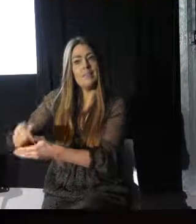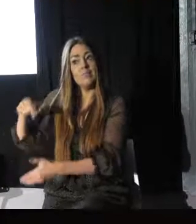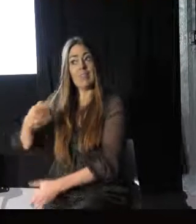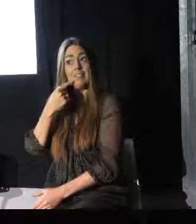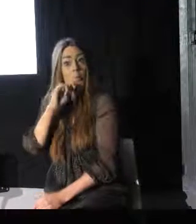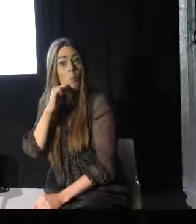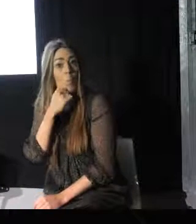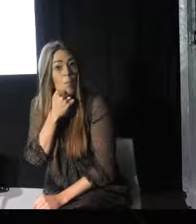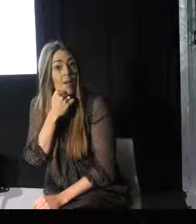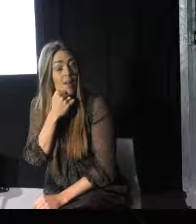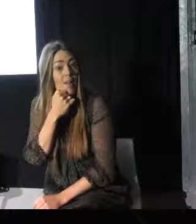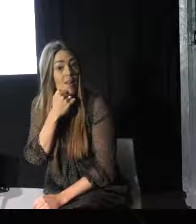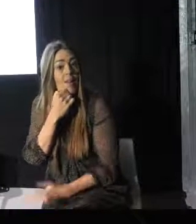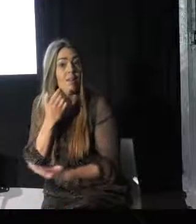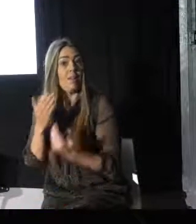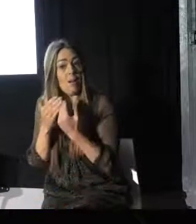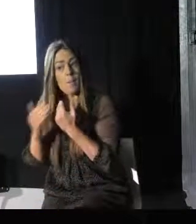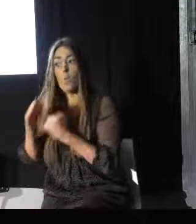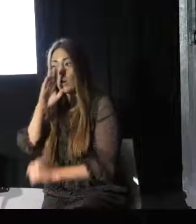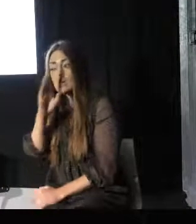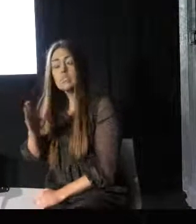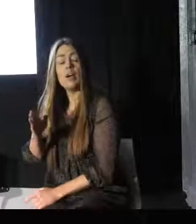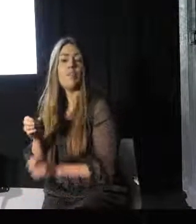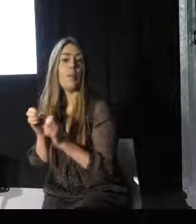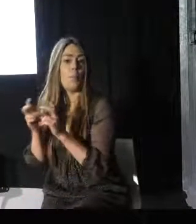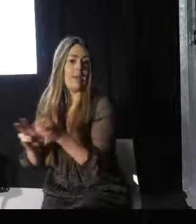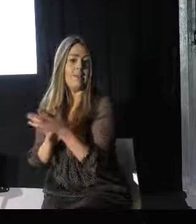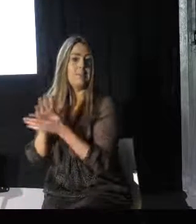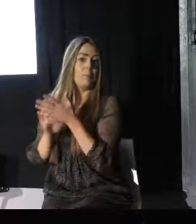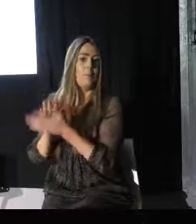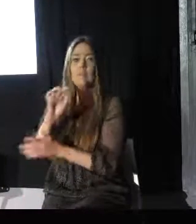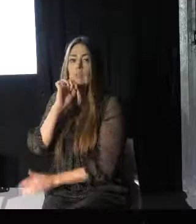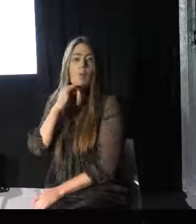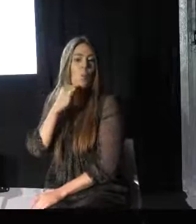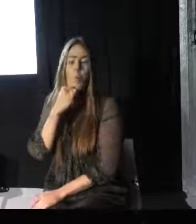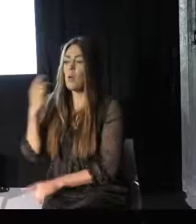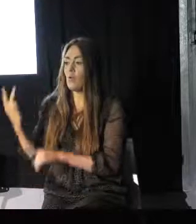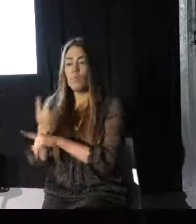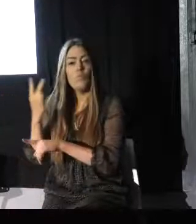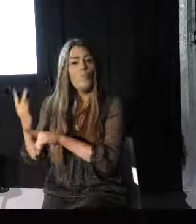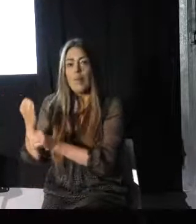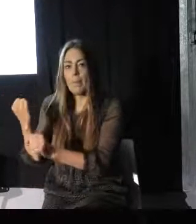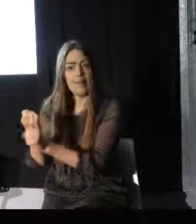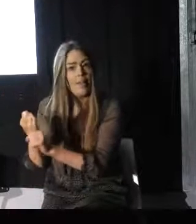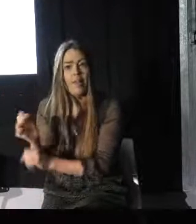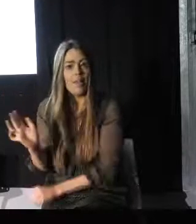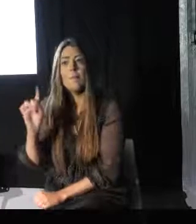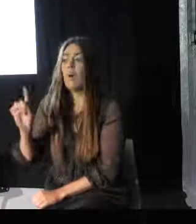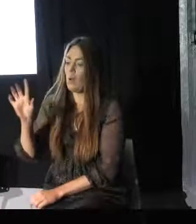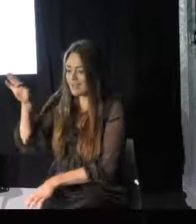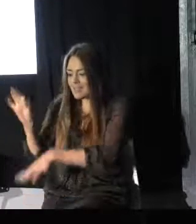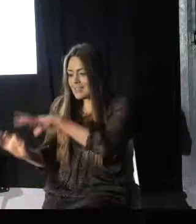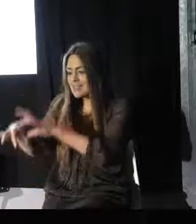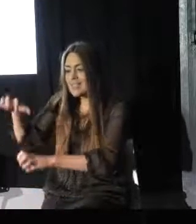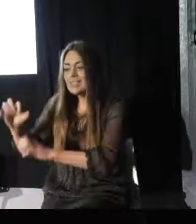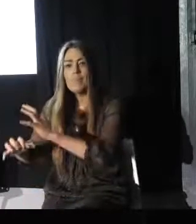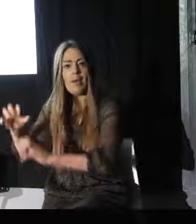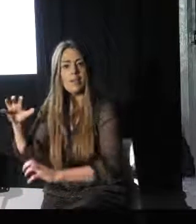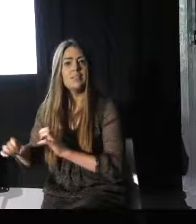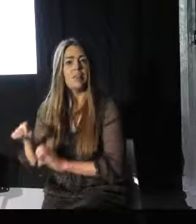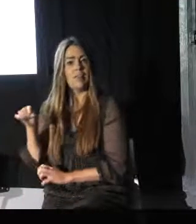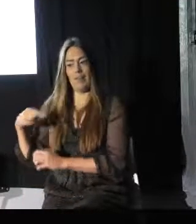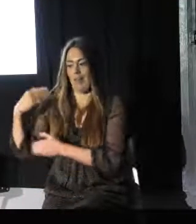do in far, far more direct ways, in that they will not rebuild but will dismantle